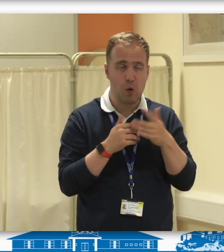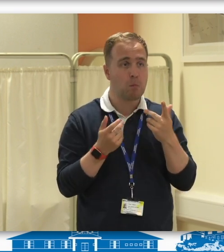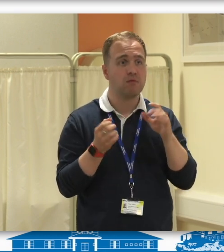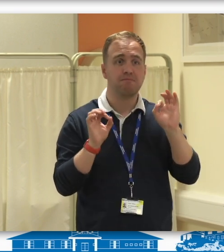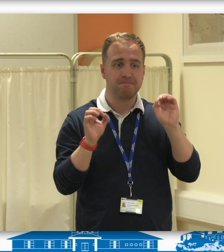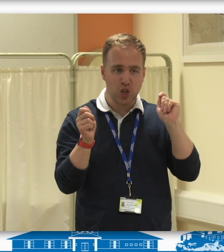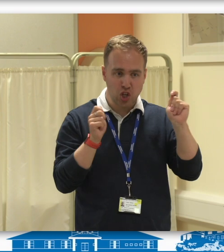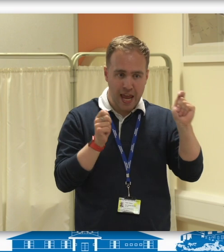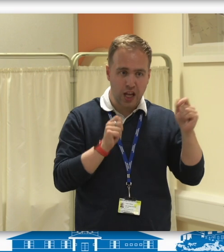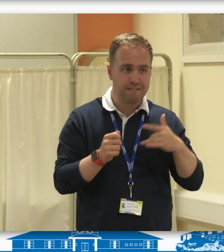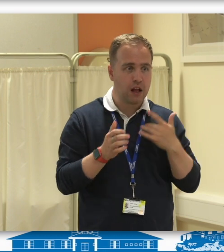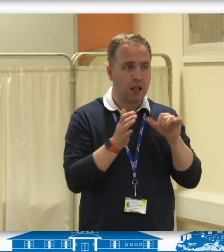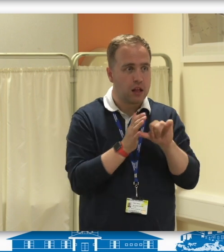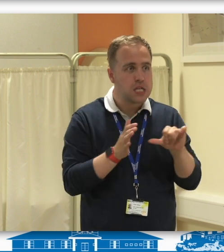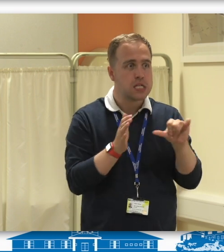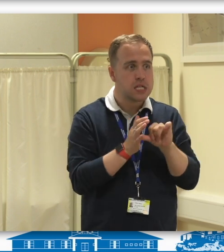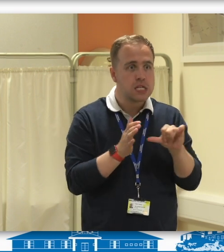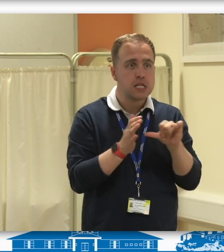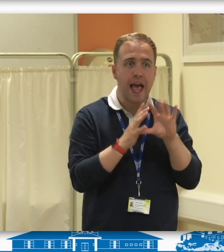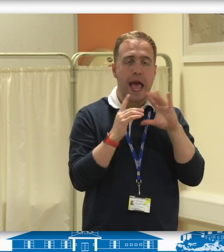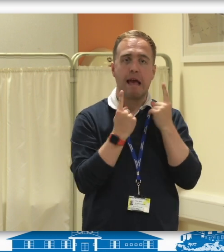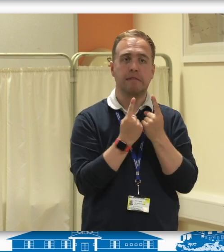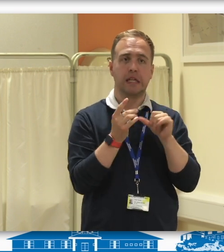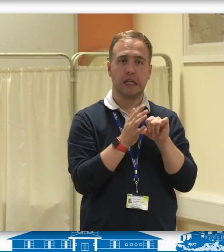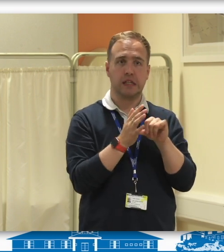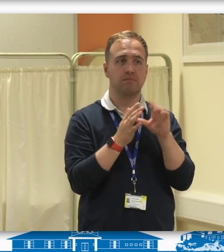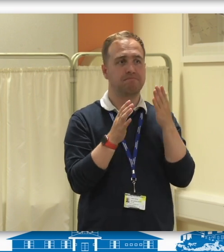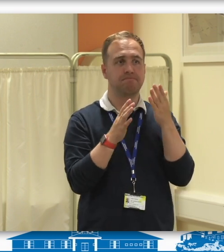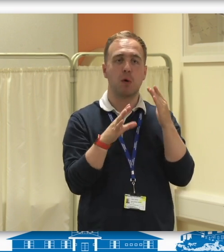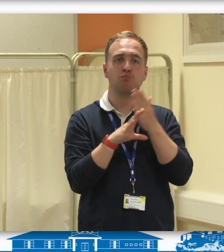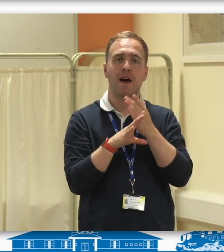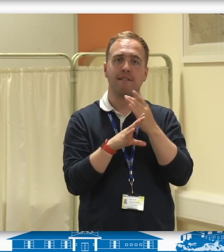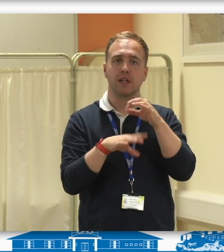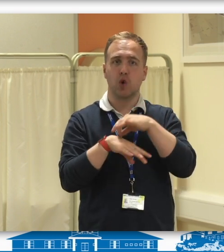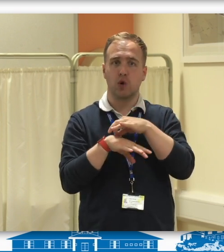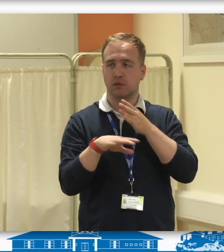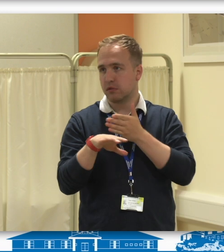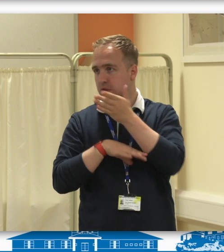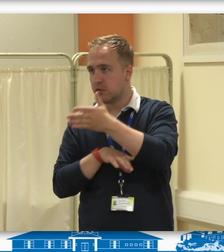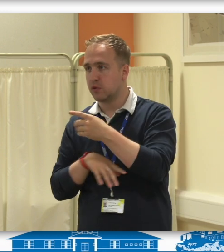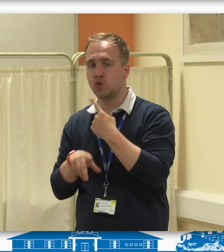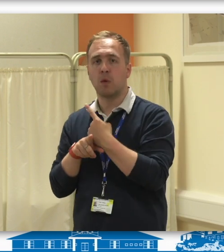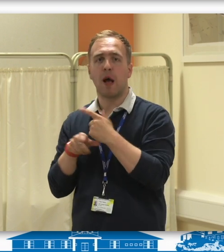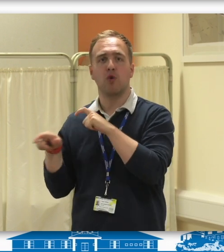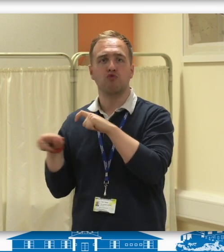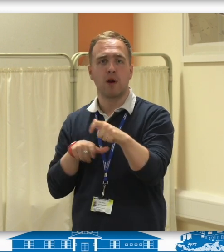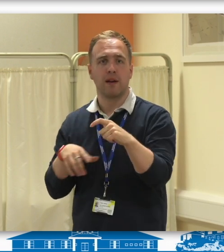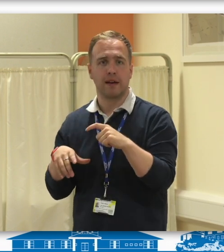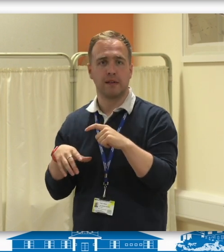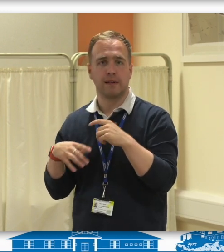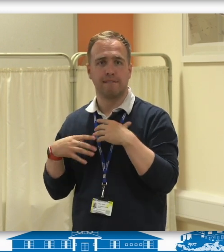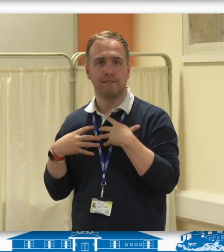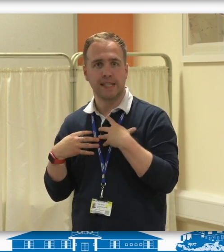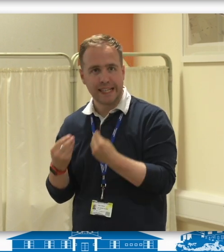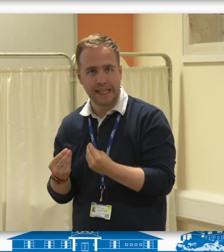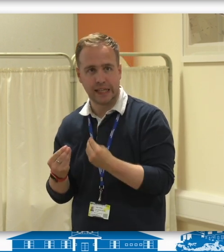just kept feeling harder. Eventually, I decided to go and see a private consultant who mentioned chronic fatigue. And after taking some more